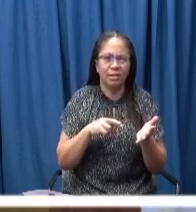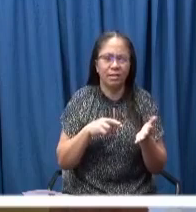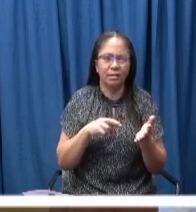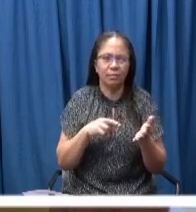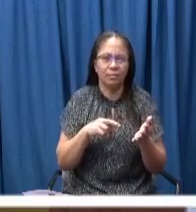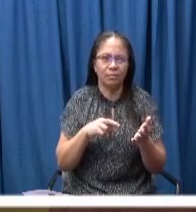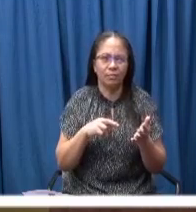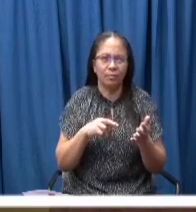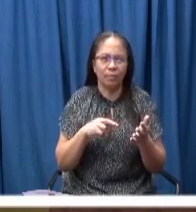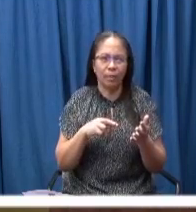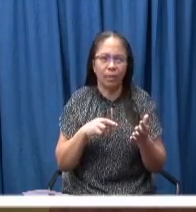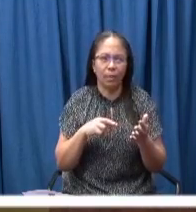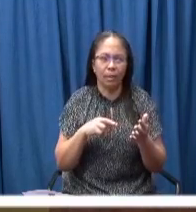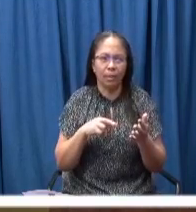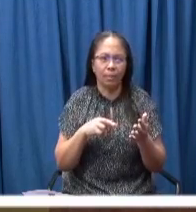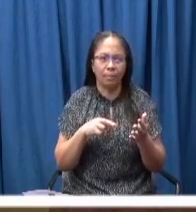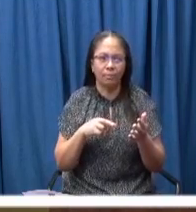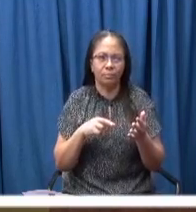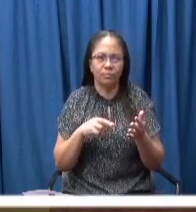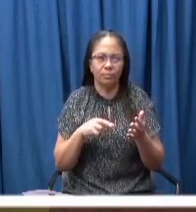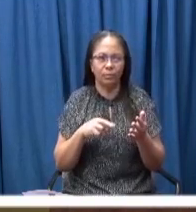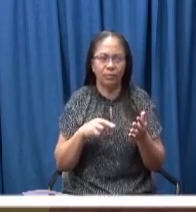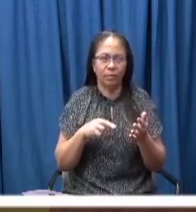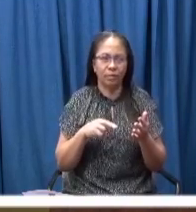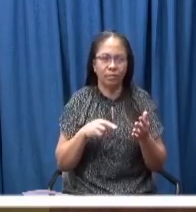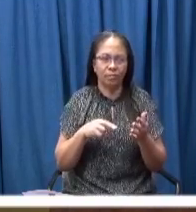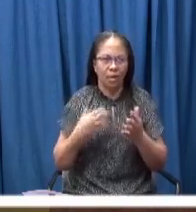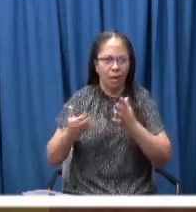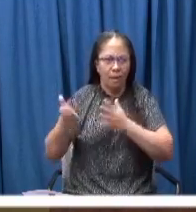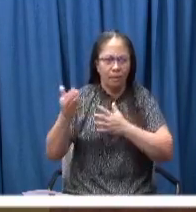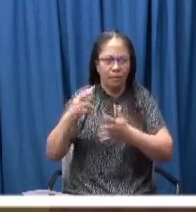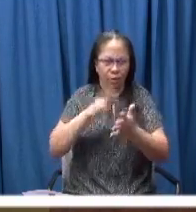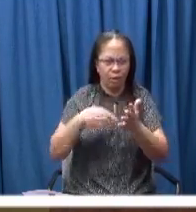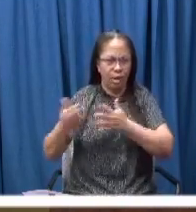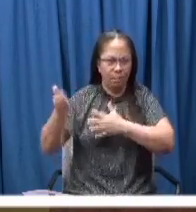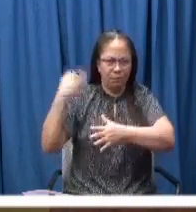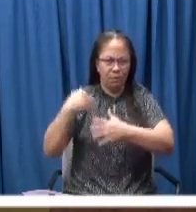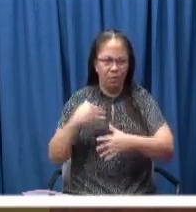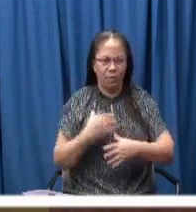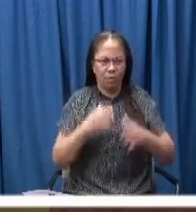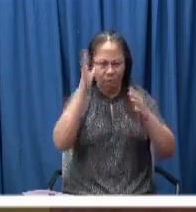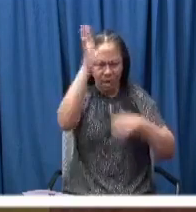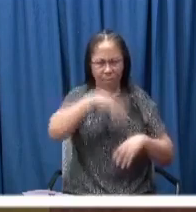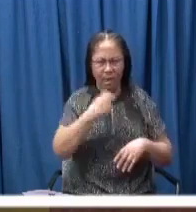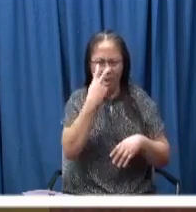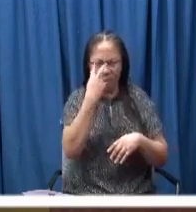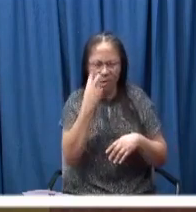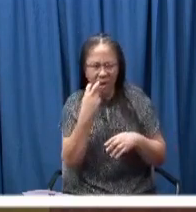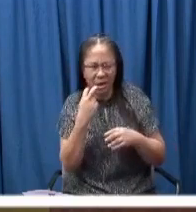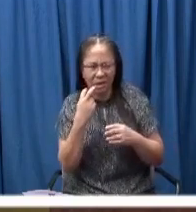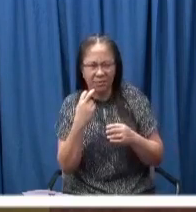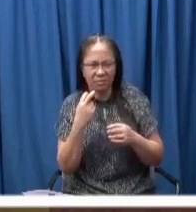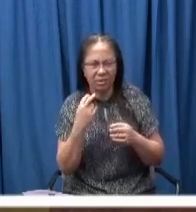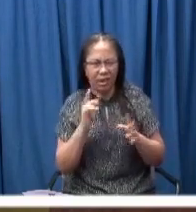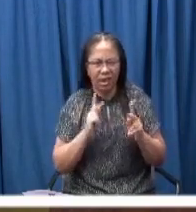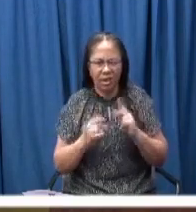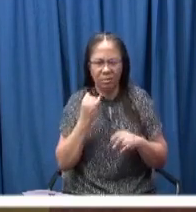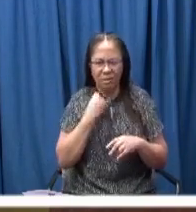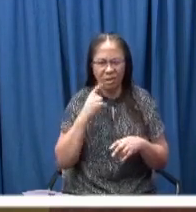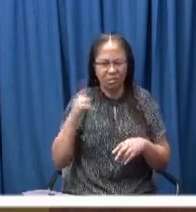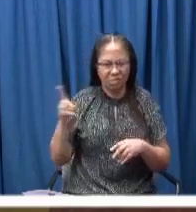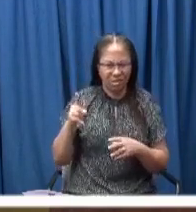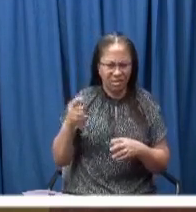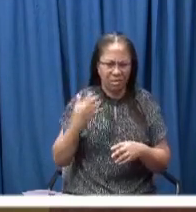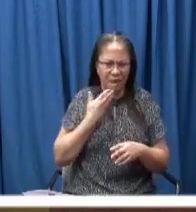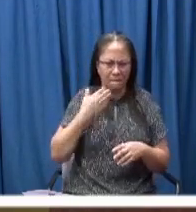after the text of the man born blind, where the leaders of Israel had shown themselves to be bad shepherds. And what Jesus